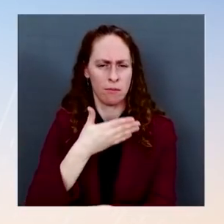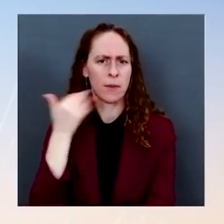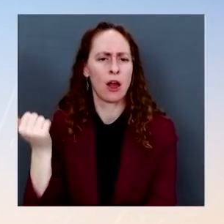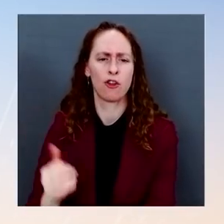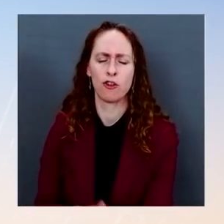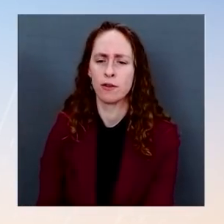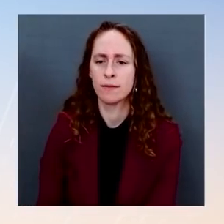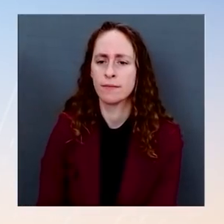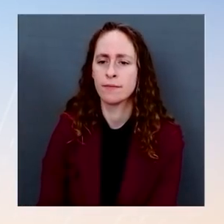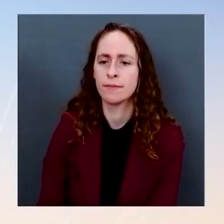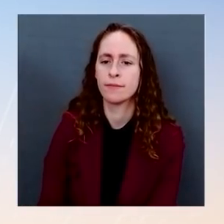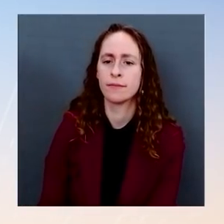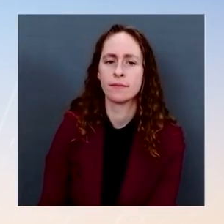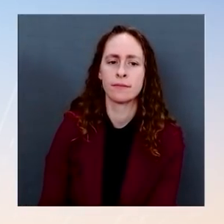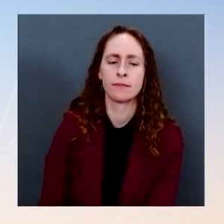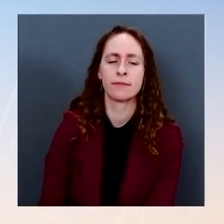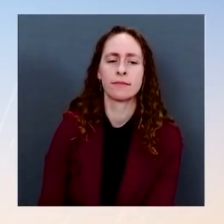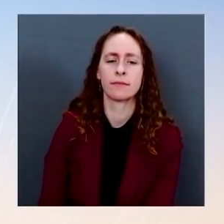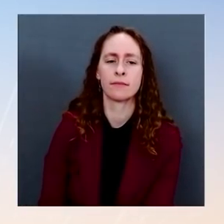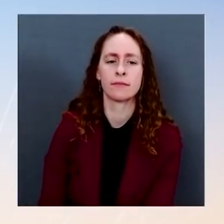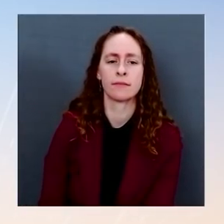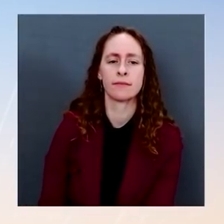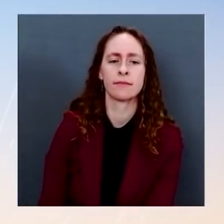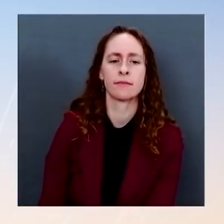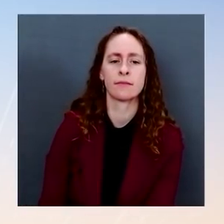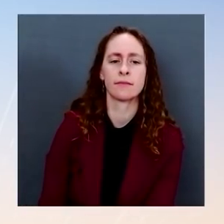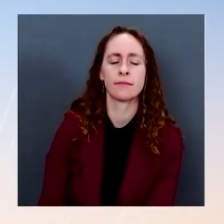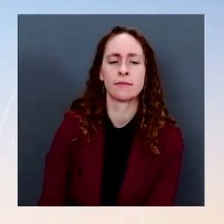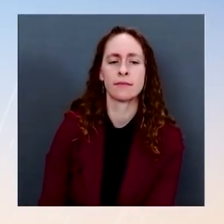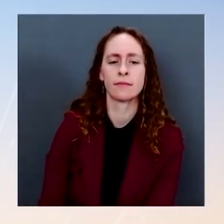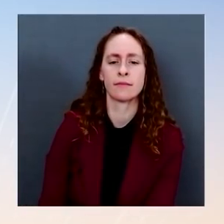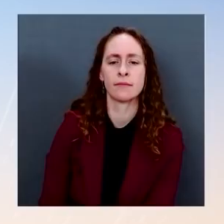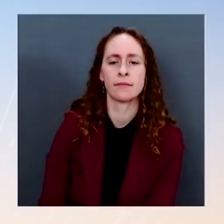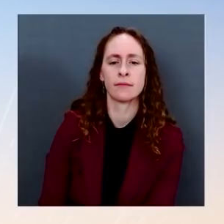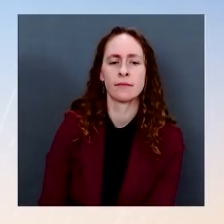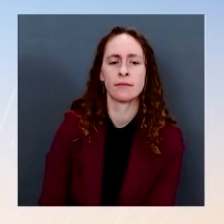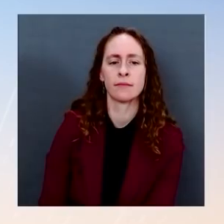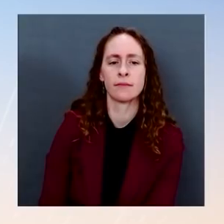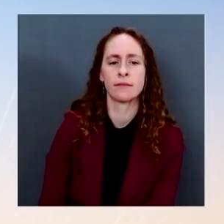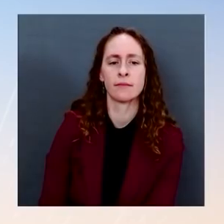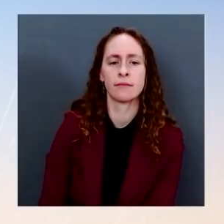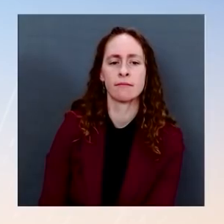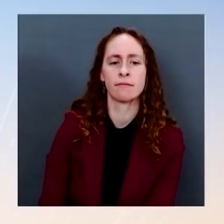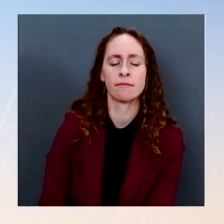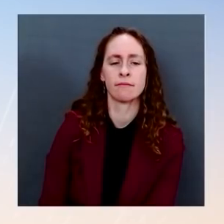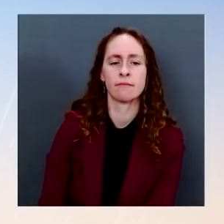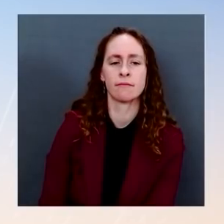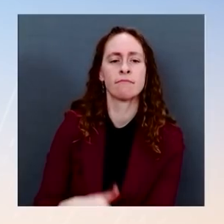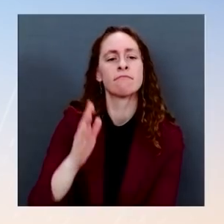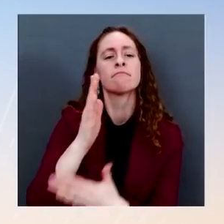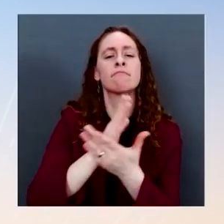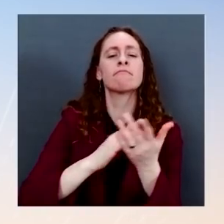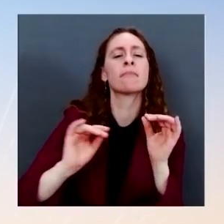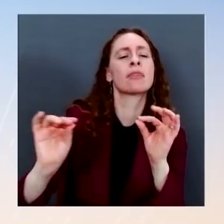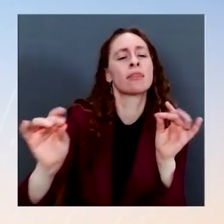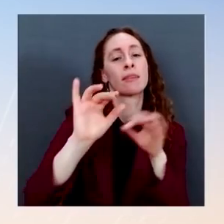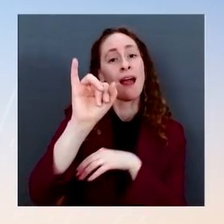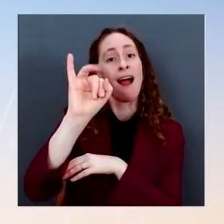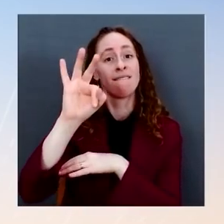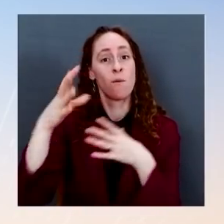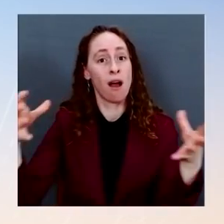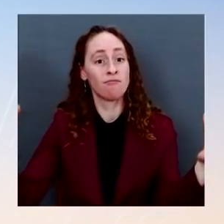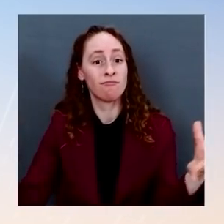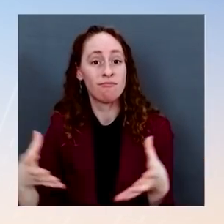test beforehand, but we're seeing such a lack of the supply at so many different stores. There are very long lines all across